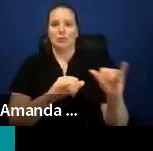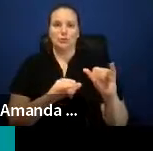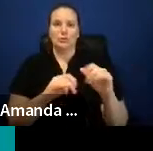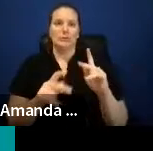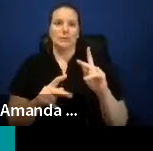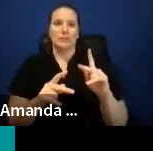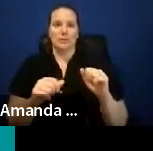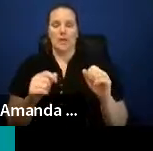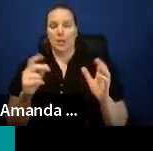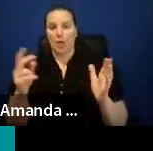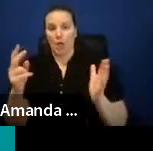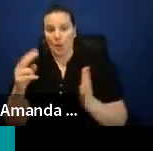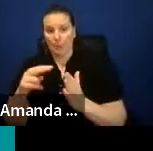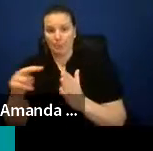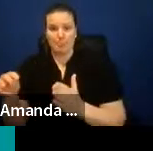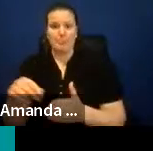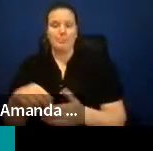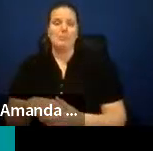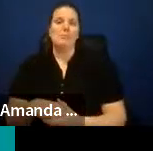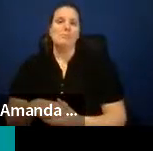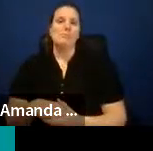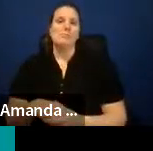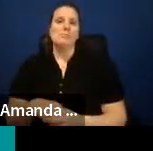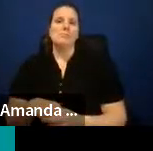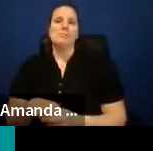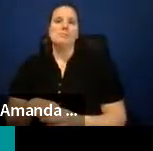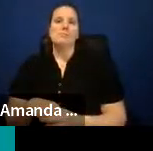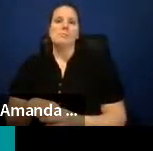can come in here and